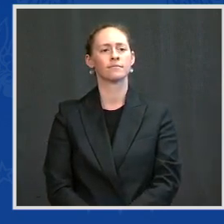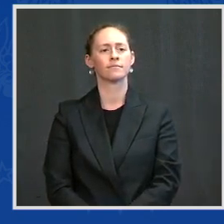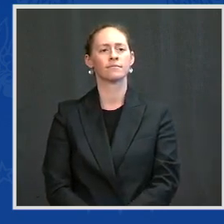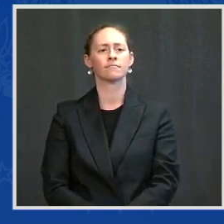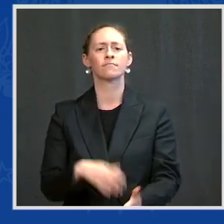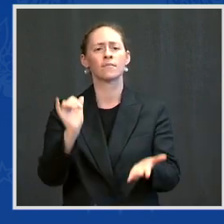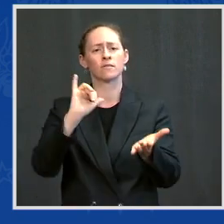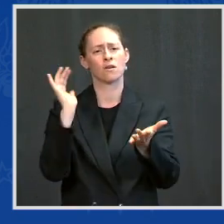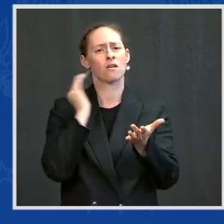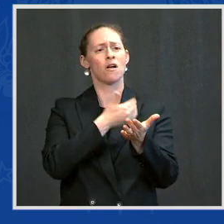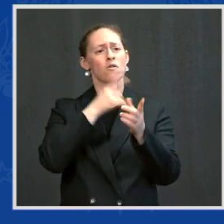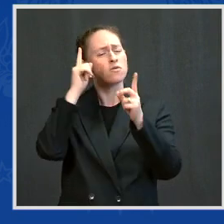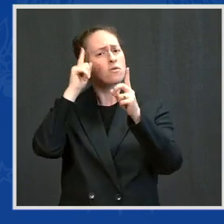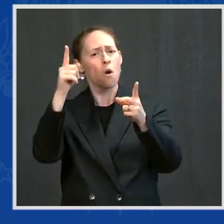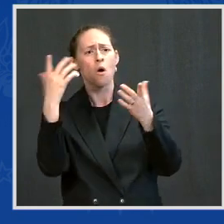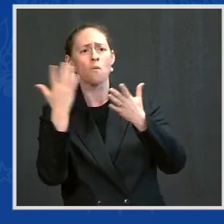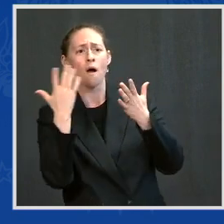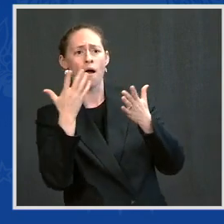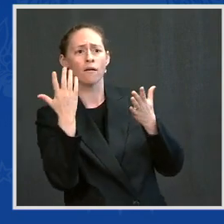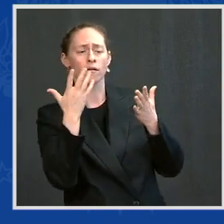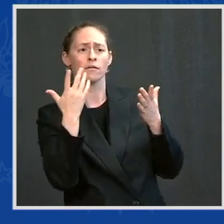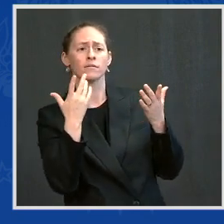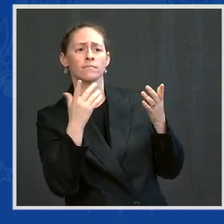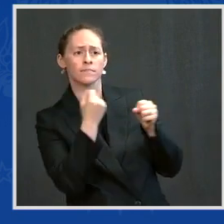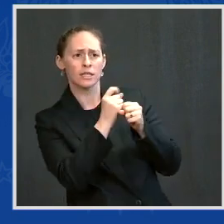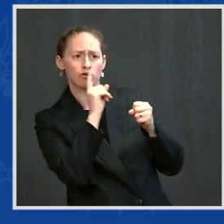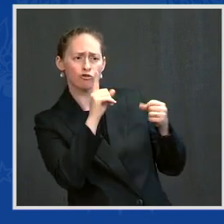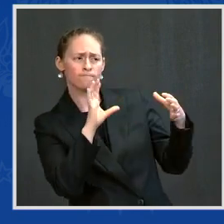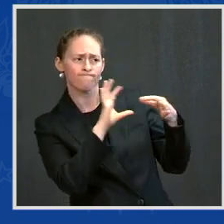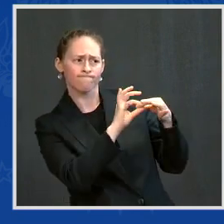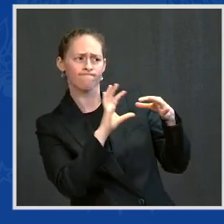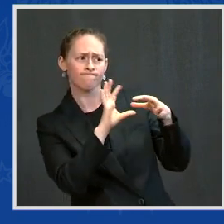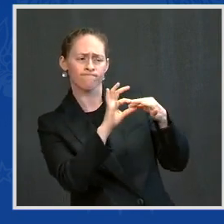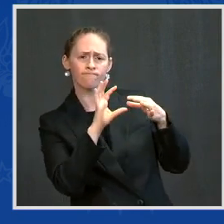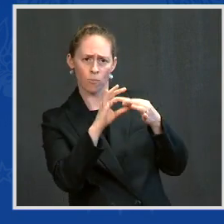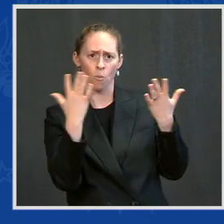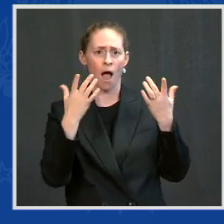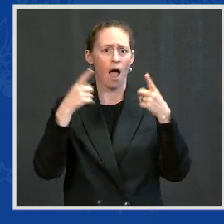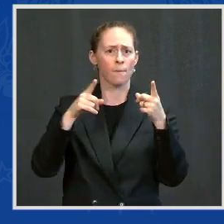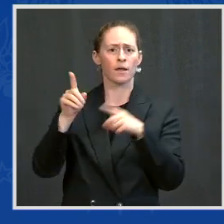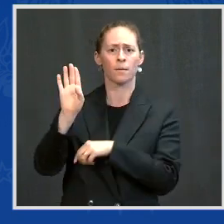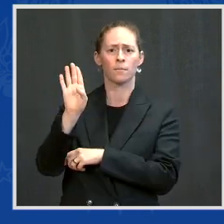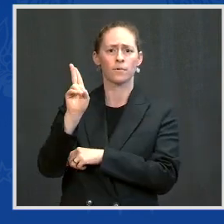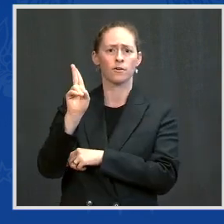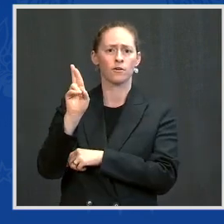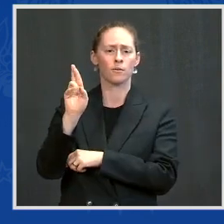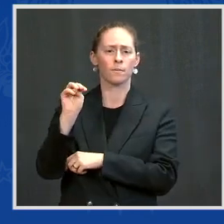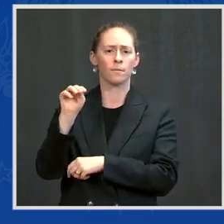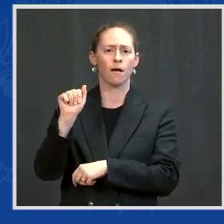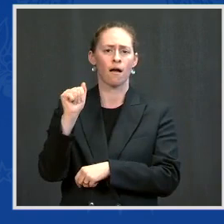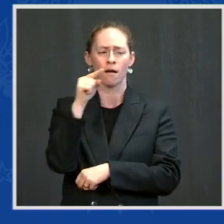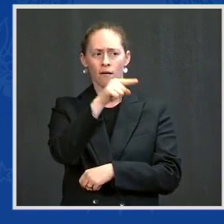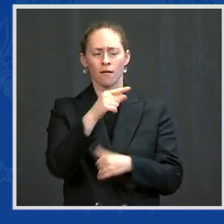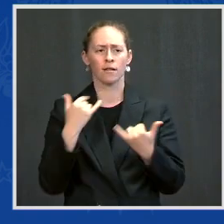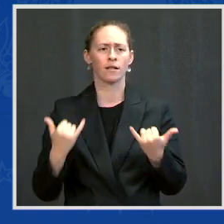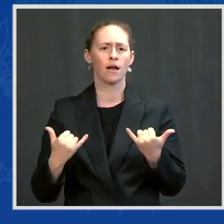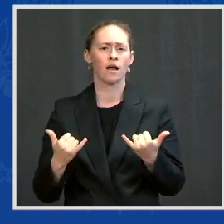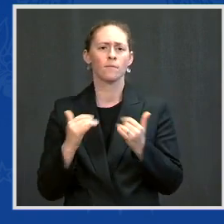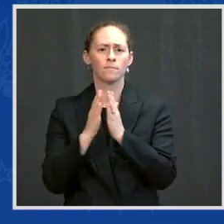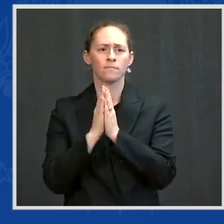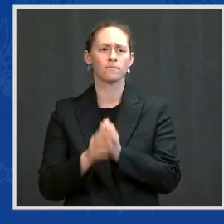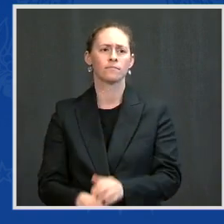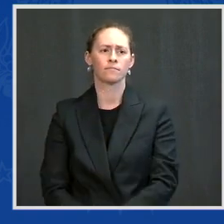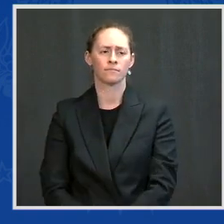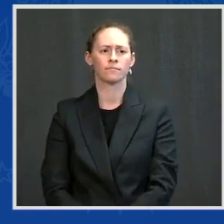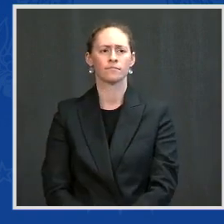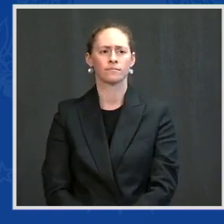to restore democracy for the people of Burma, and to address issues critical to regional stability, such as maintaining